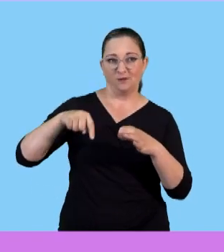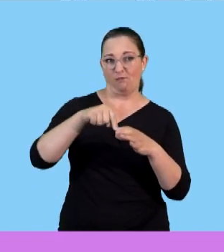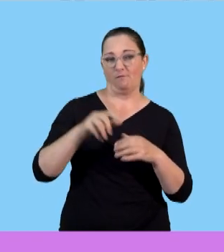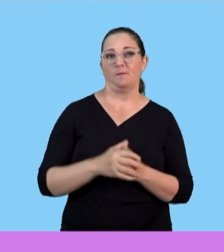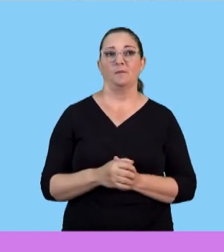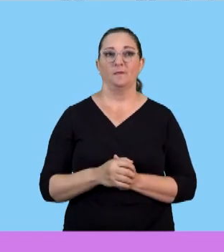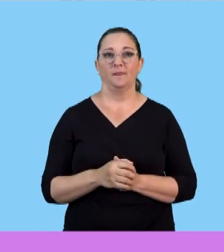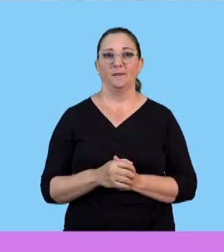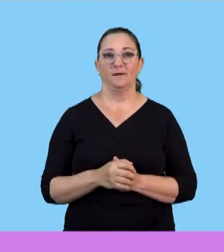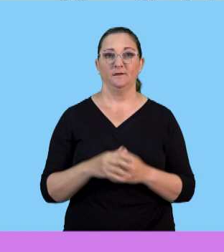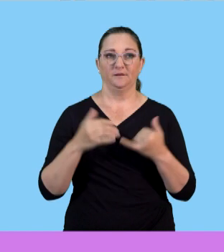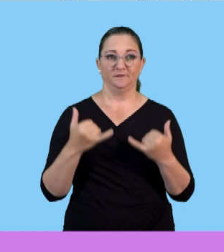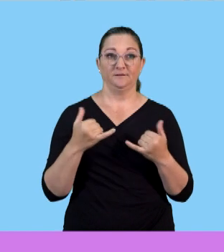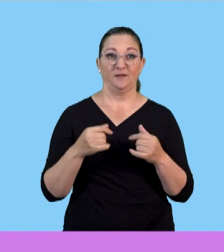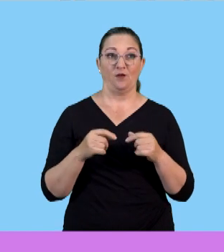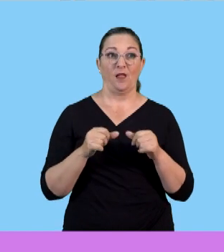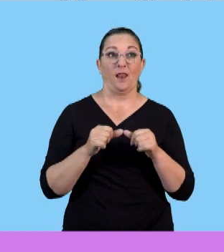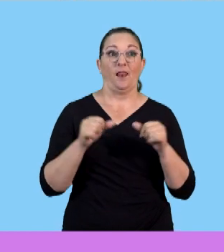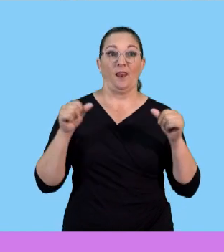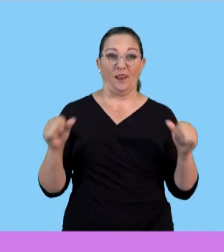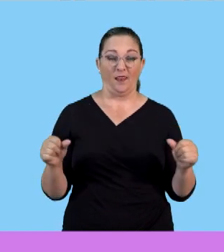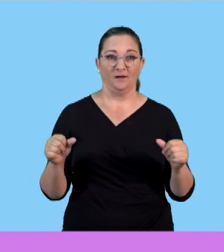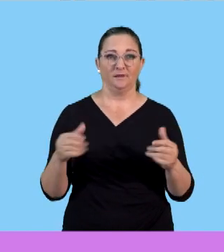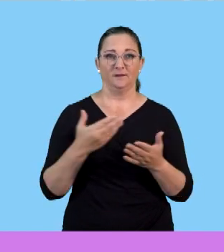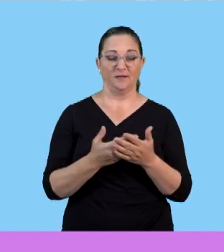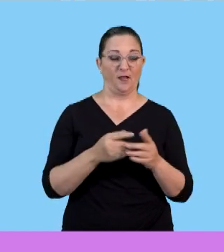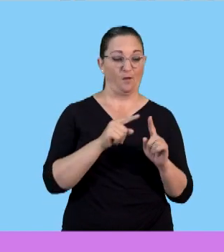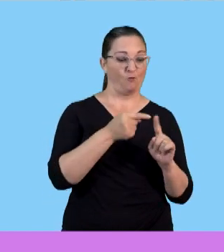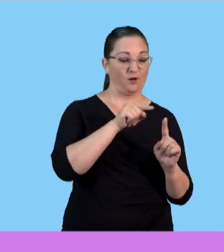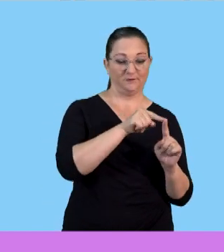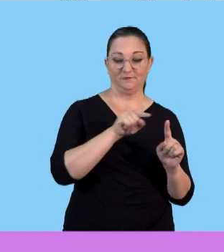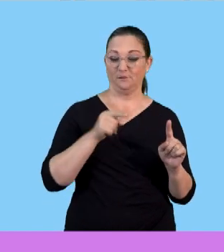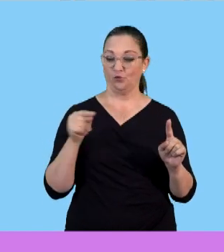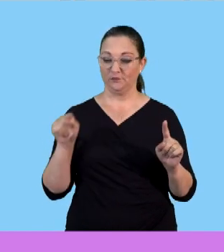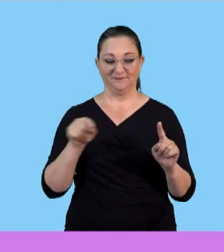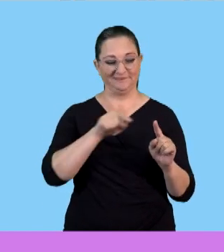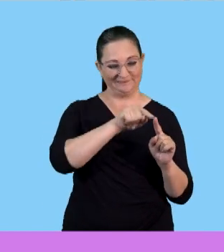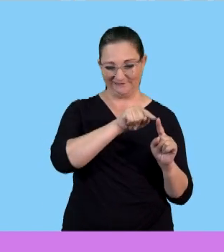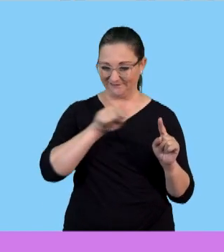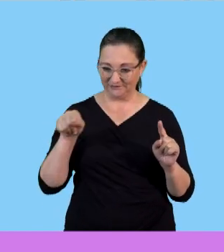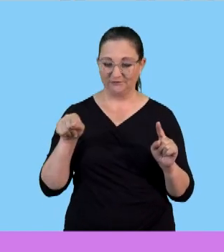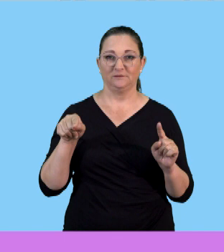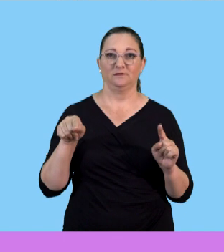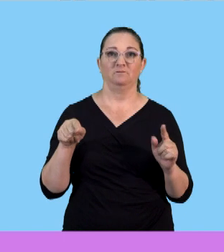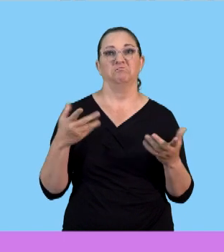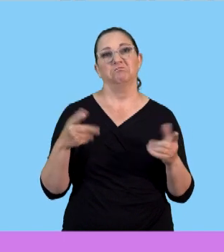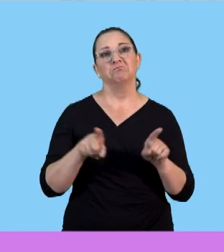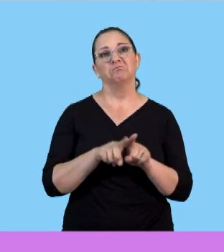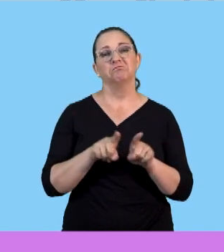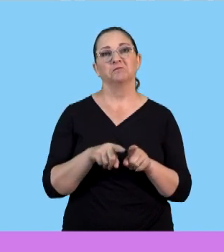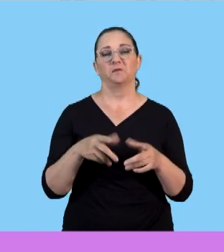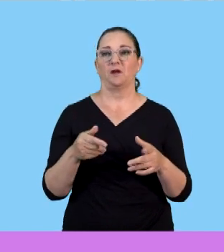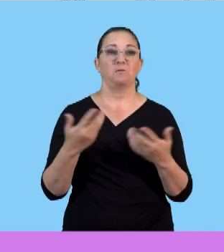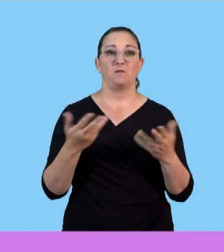circle. Next up, length, the measurement between 2 points in a straight line, like the